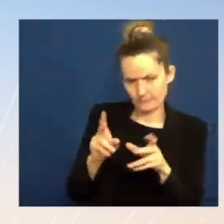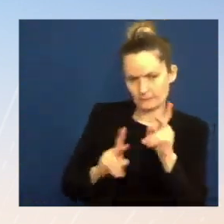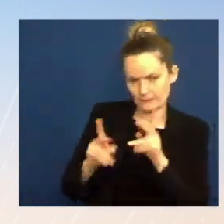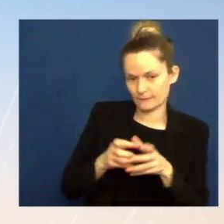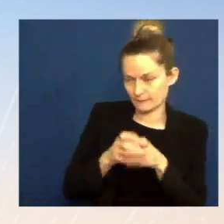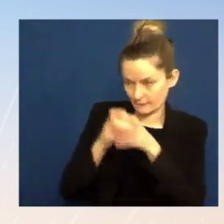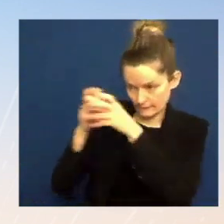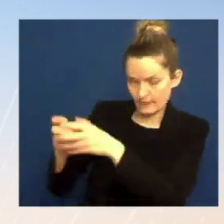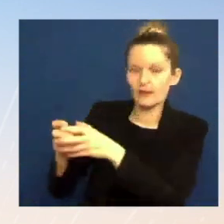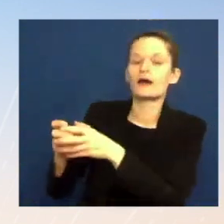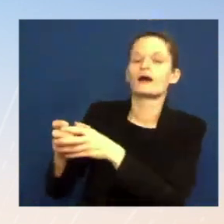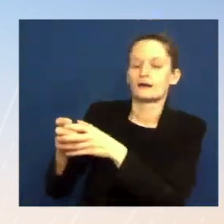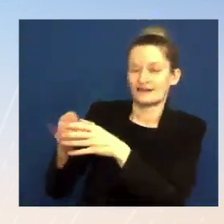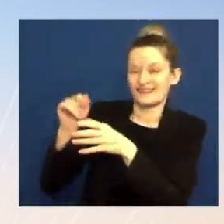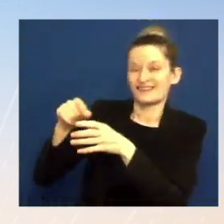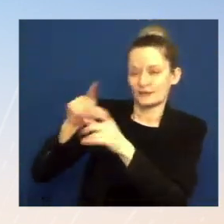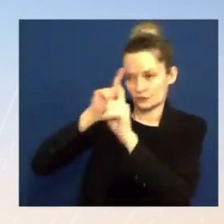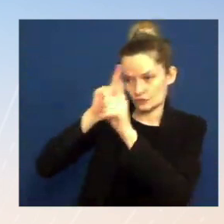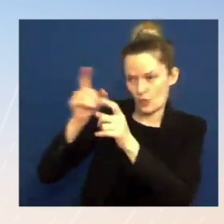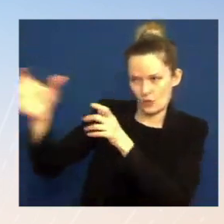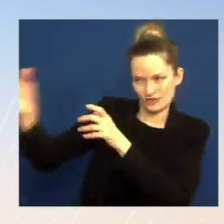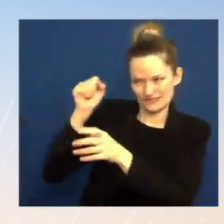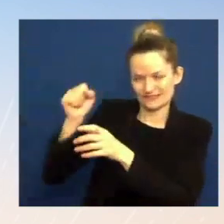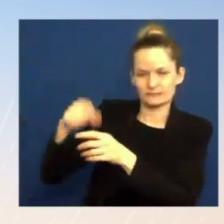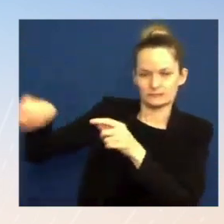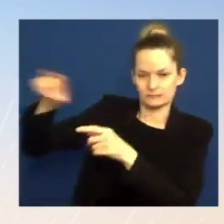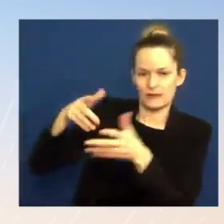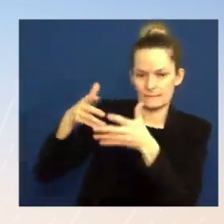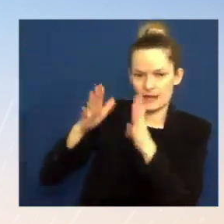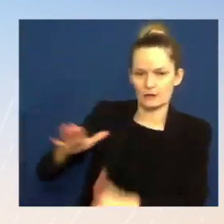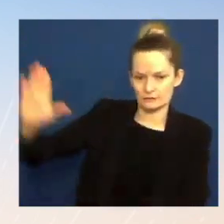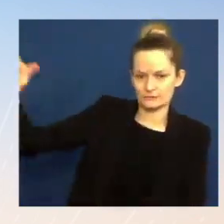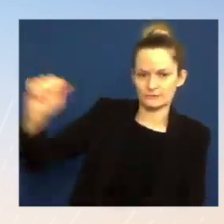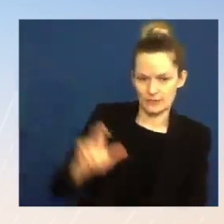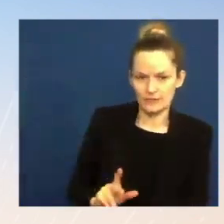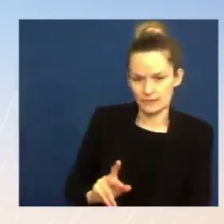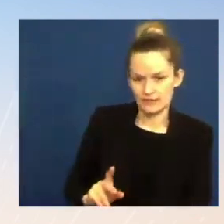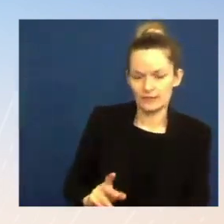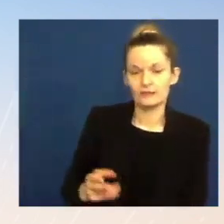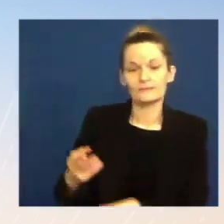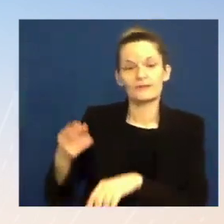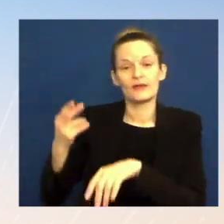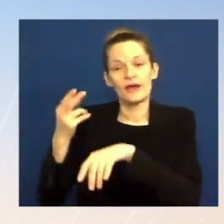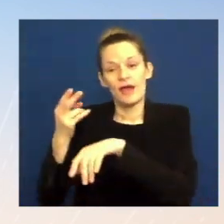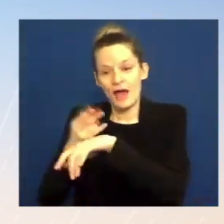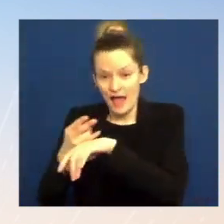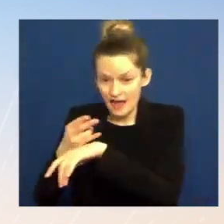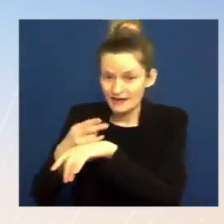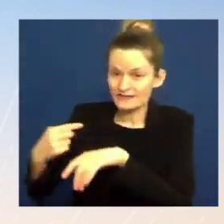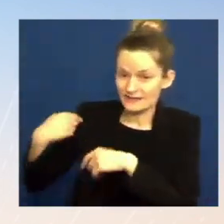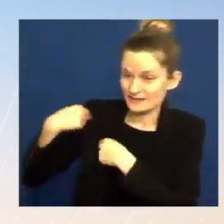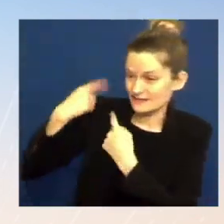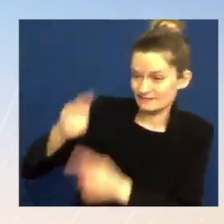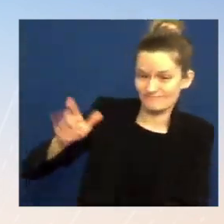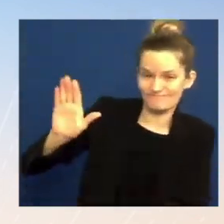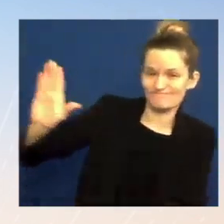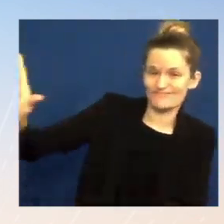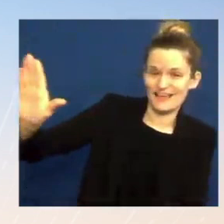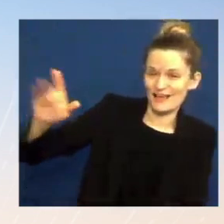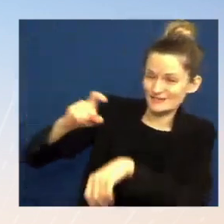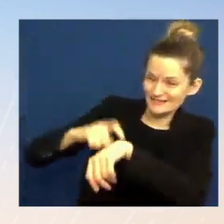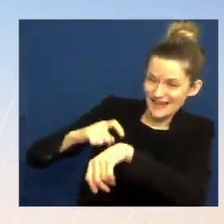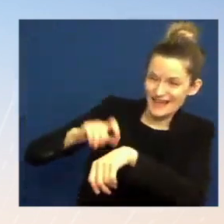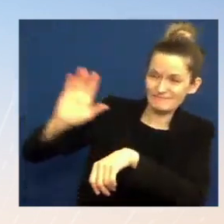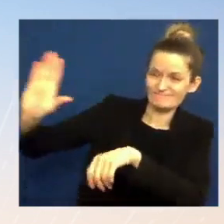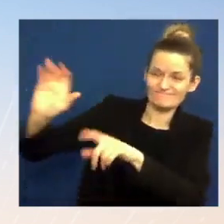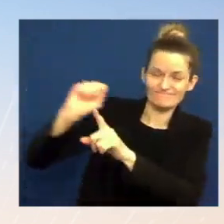operate and have operated in Haiti historically on different timetables, under different circumstances, and so we need to manage